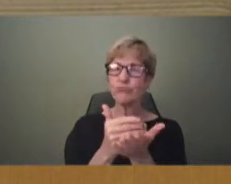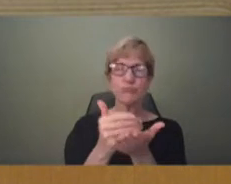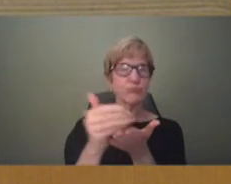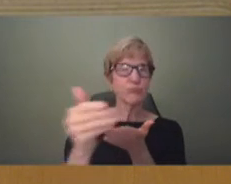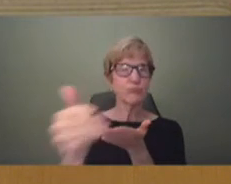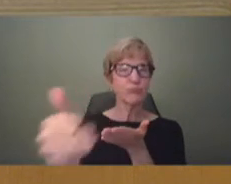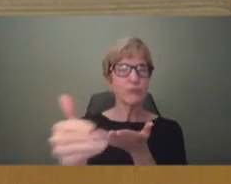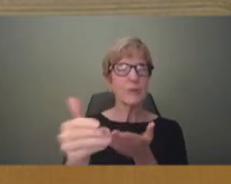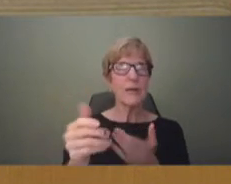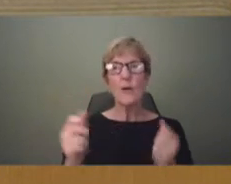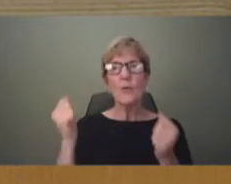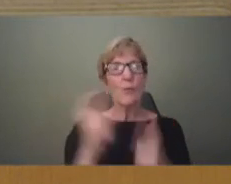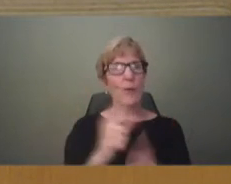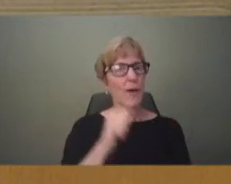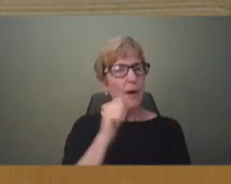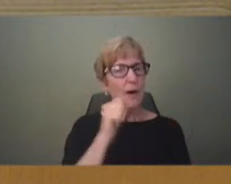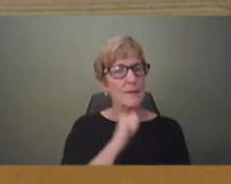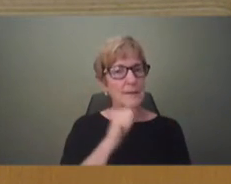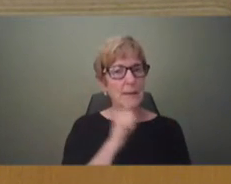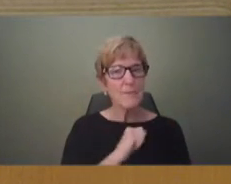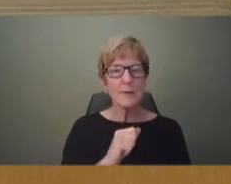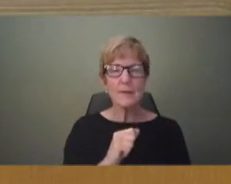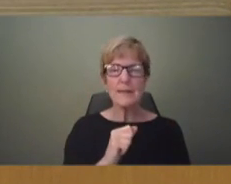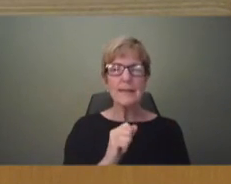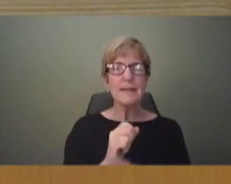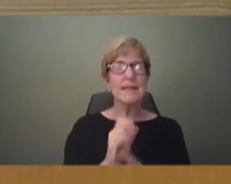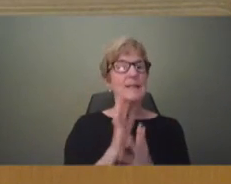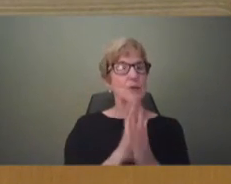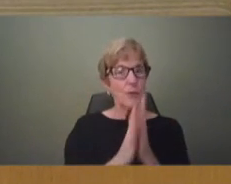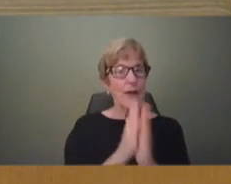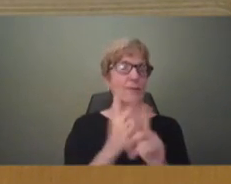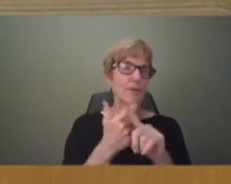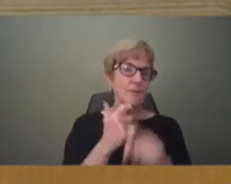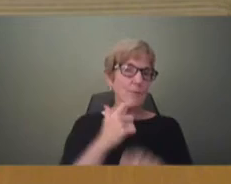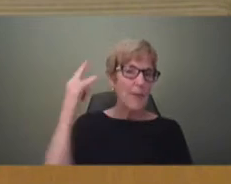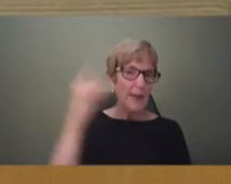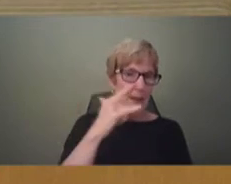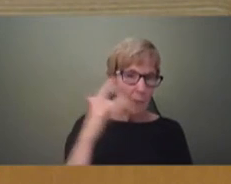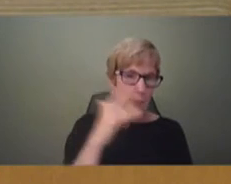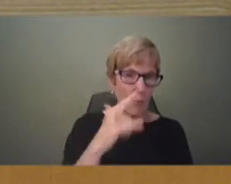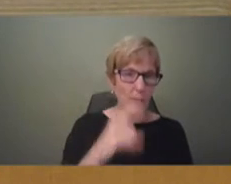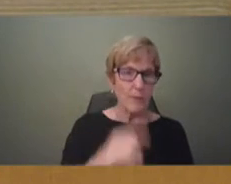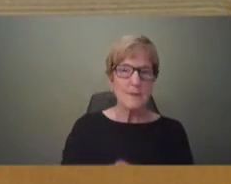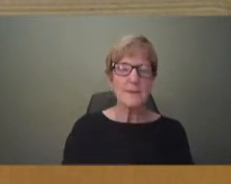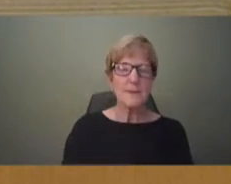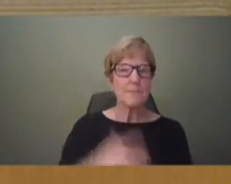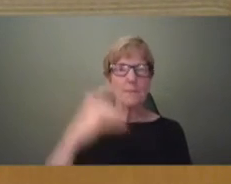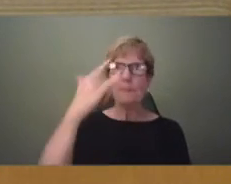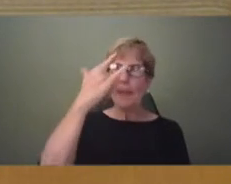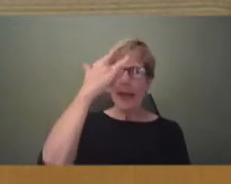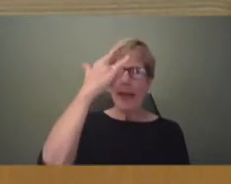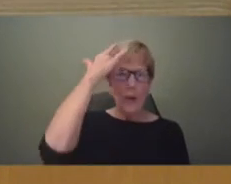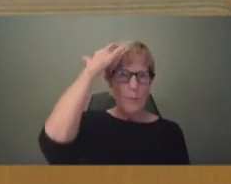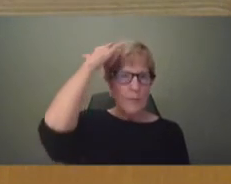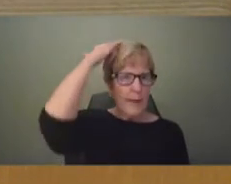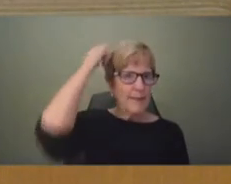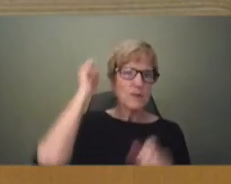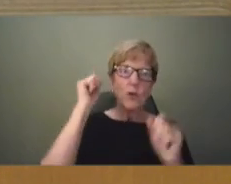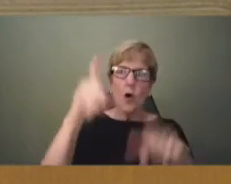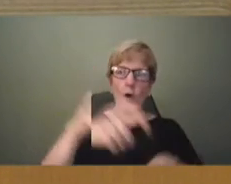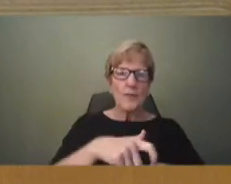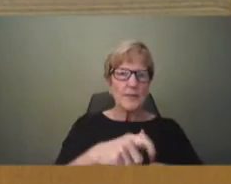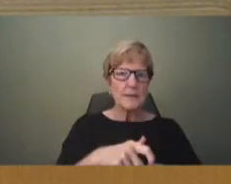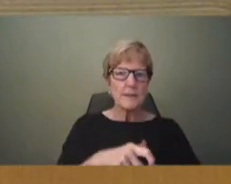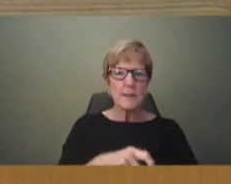to suffer we are heavy traffic from the airport we're getting the airplanes passes by all the time loss of